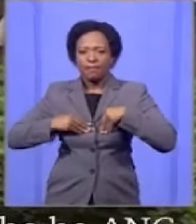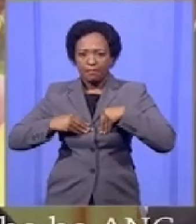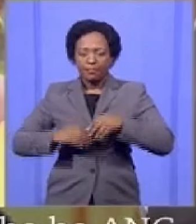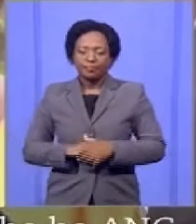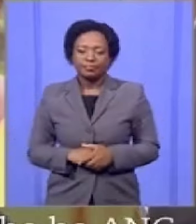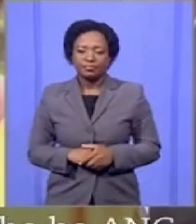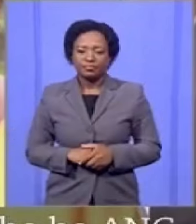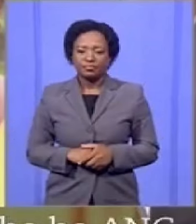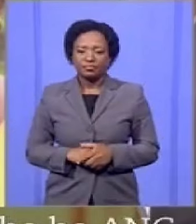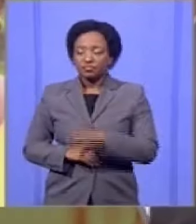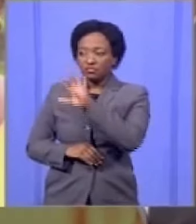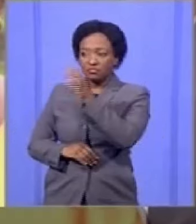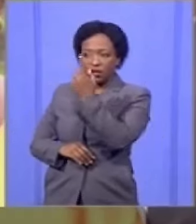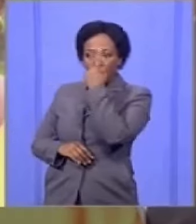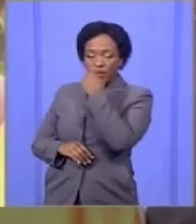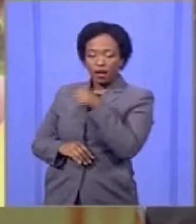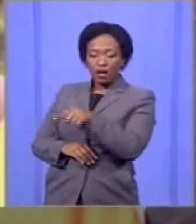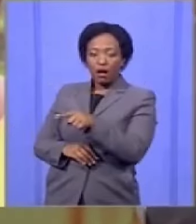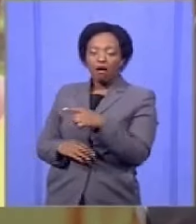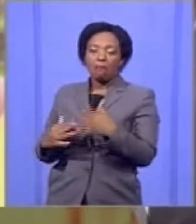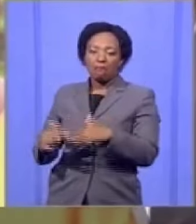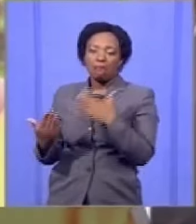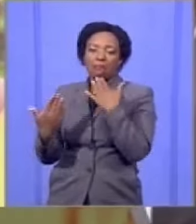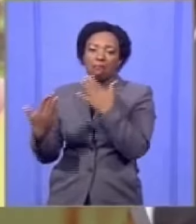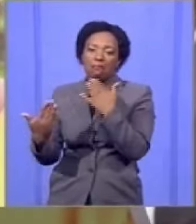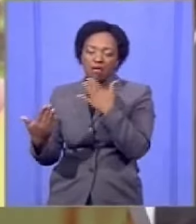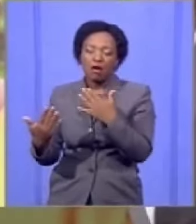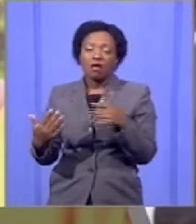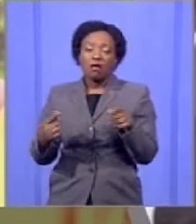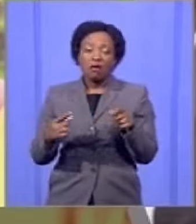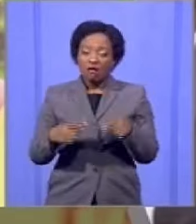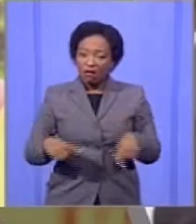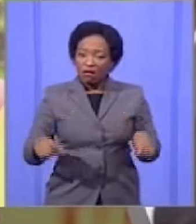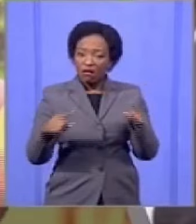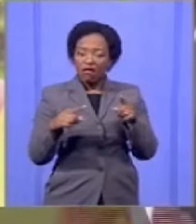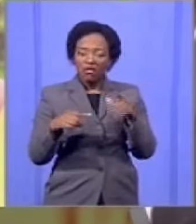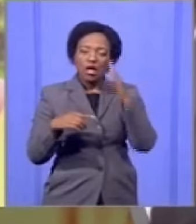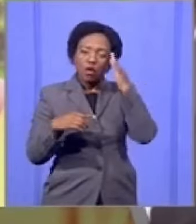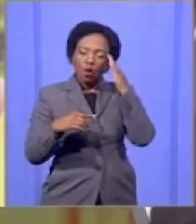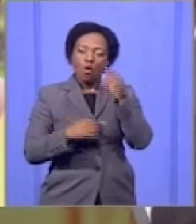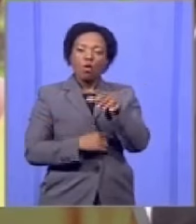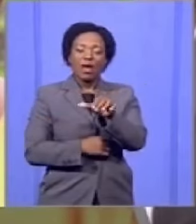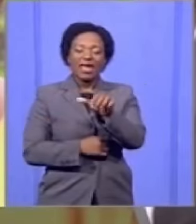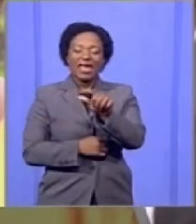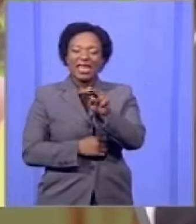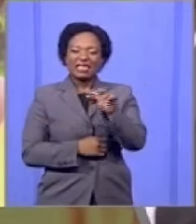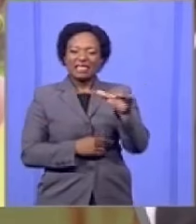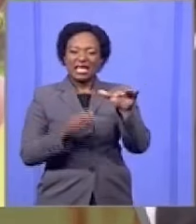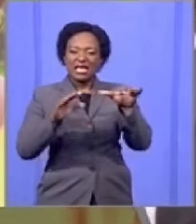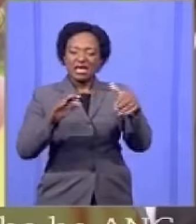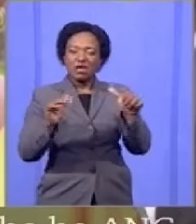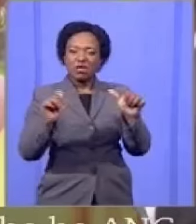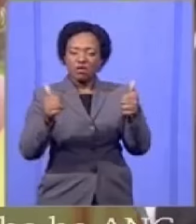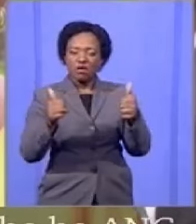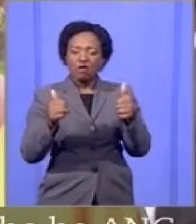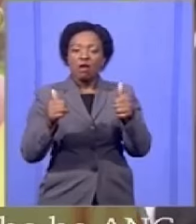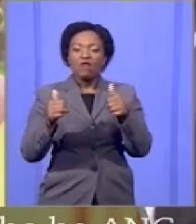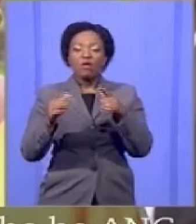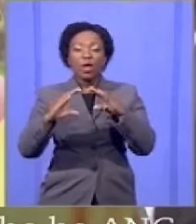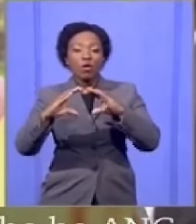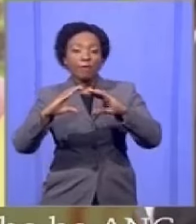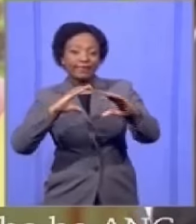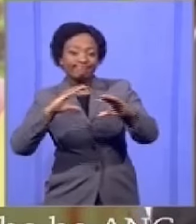thinking people, and they know this ANC very well. And I think when we communicate to them in a manner that the people know is truth,